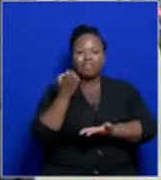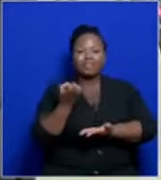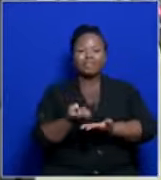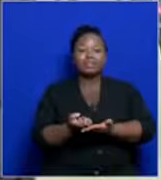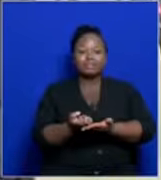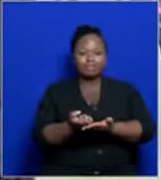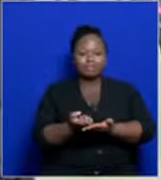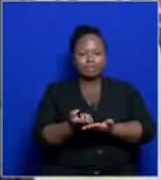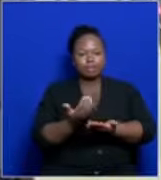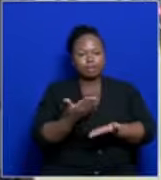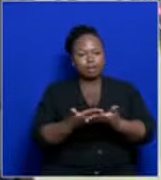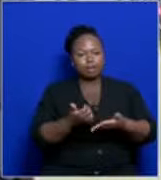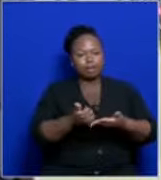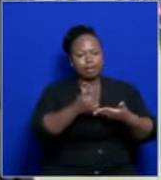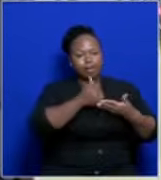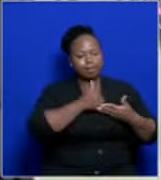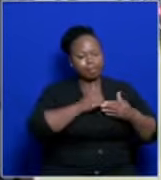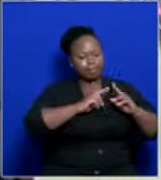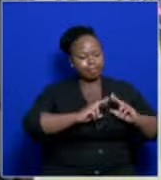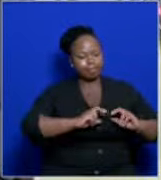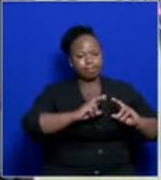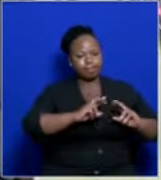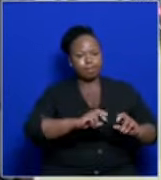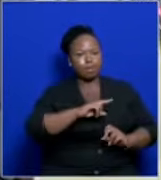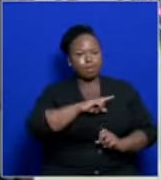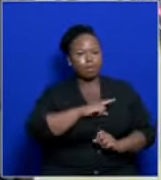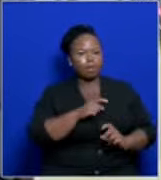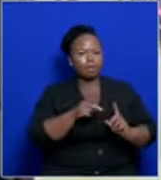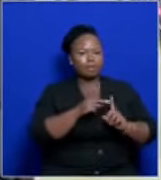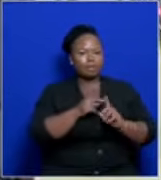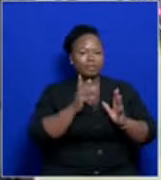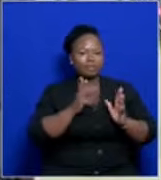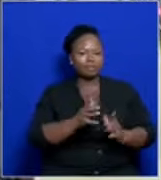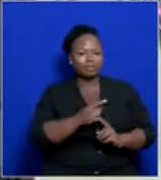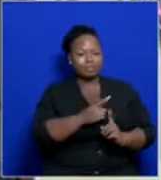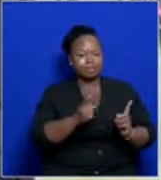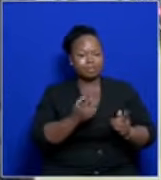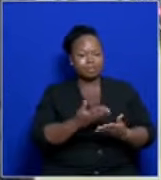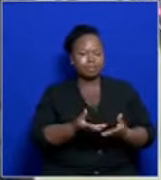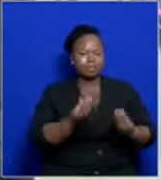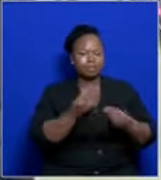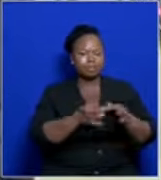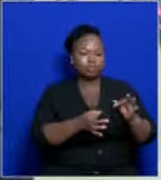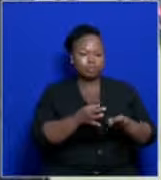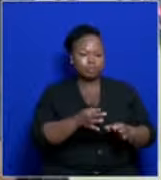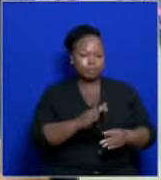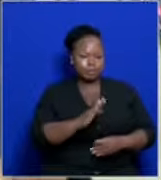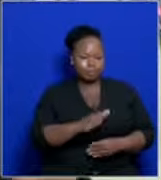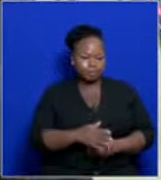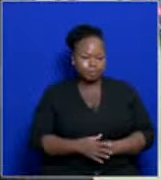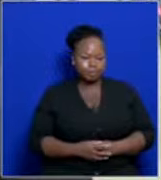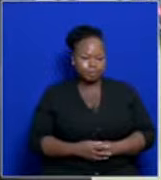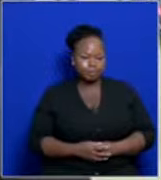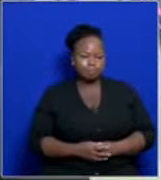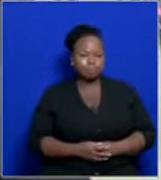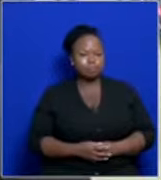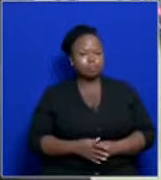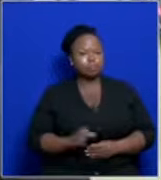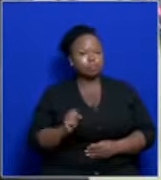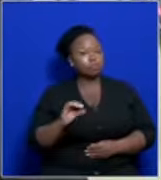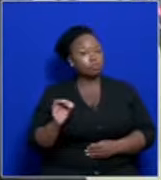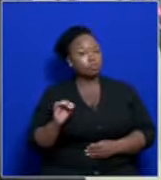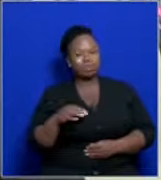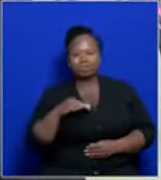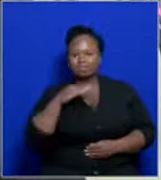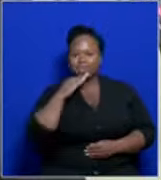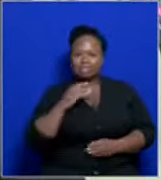investigation so that our victims can get justice. So it was not a rush job in order